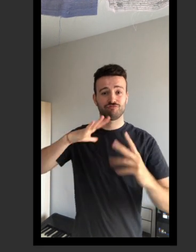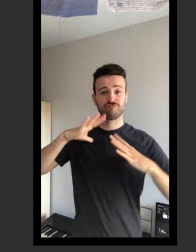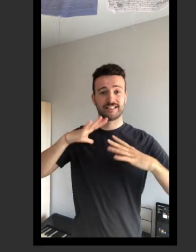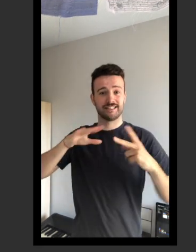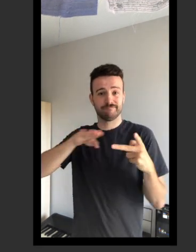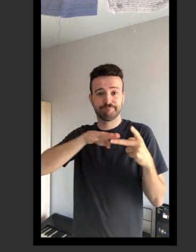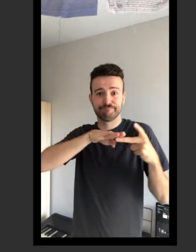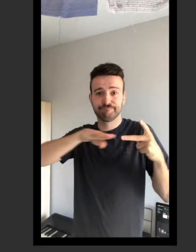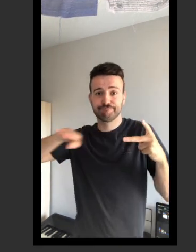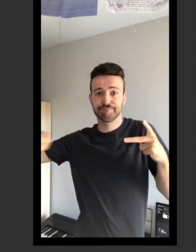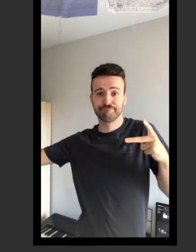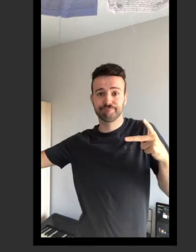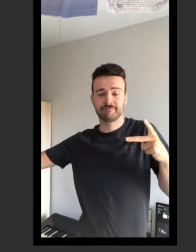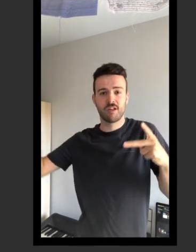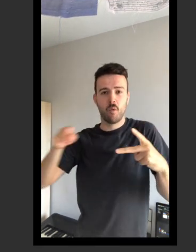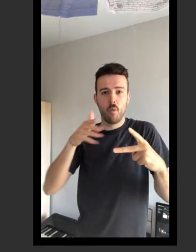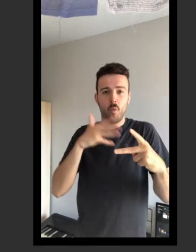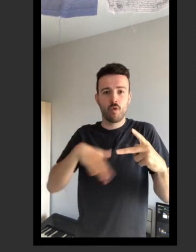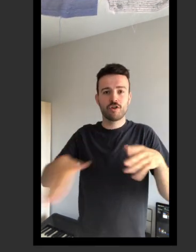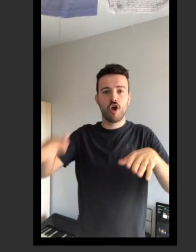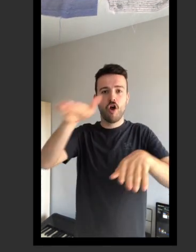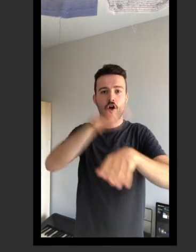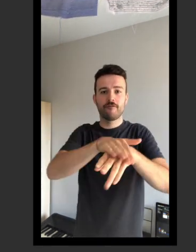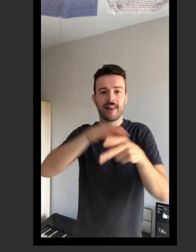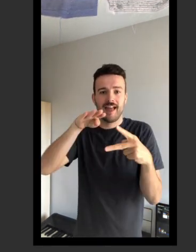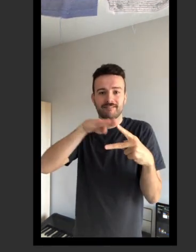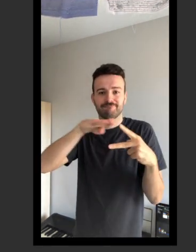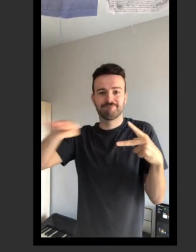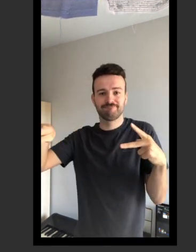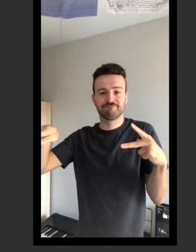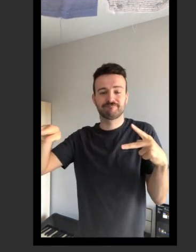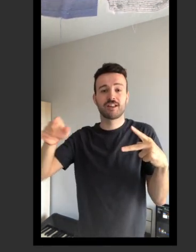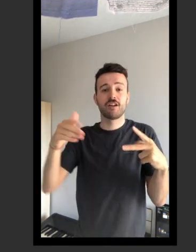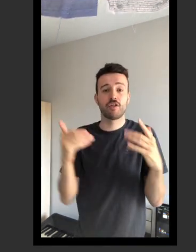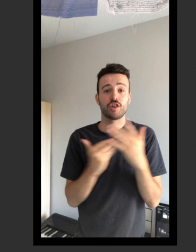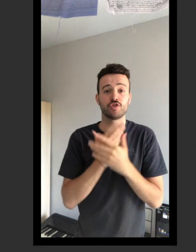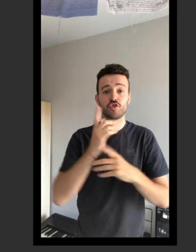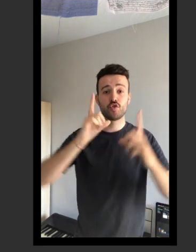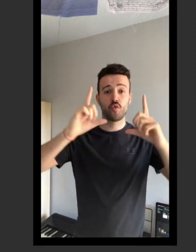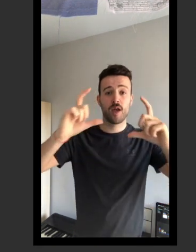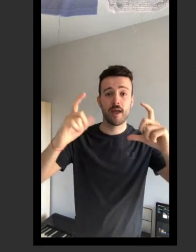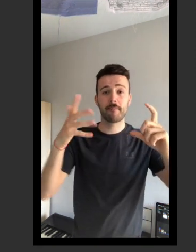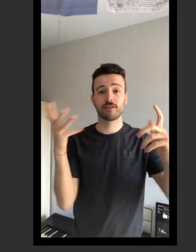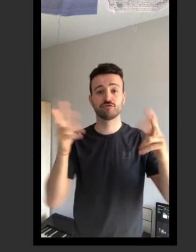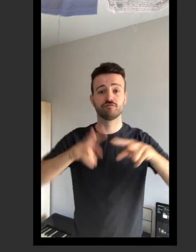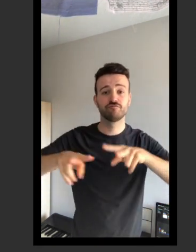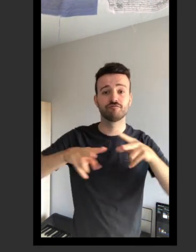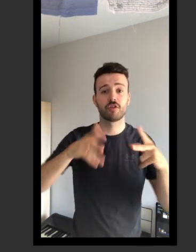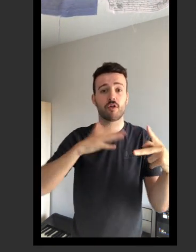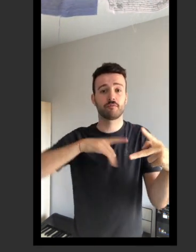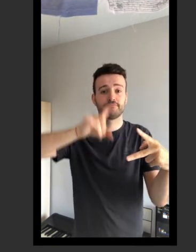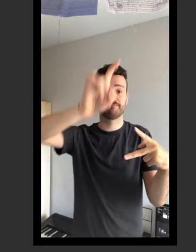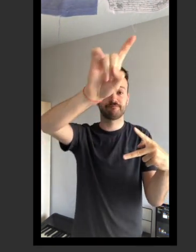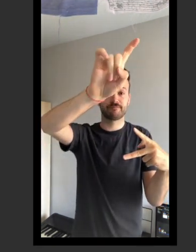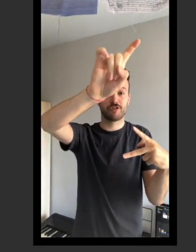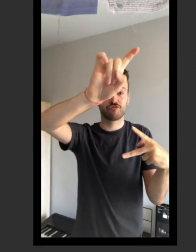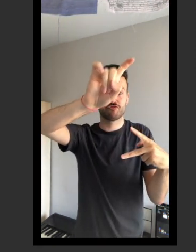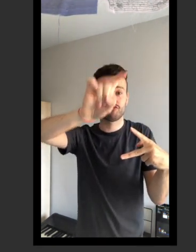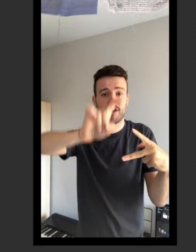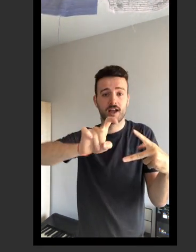So now that you have the background image ready, you're going to need to add the overlay image. So